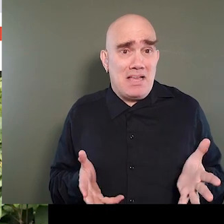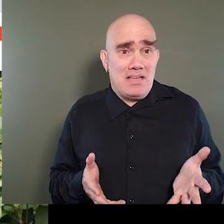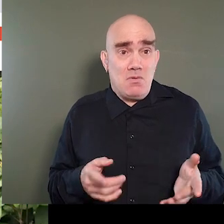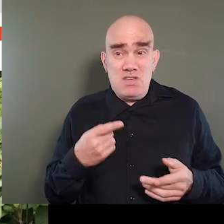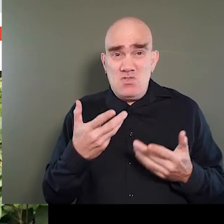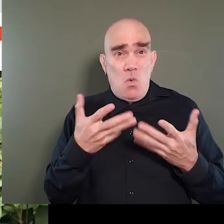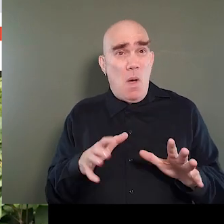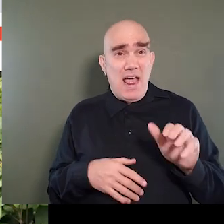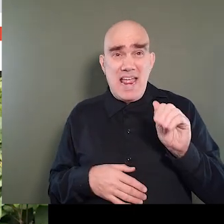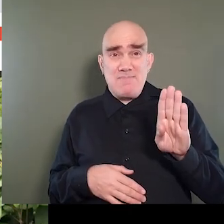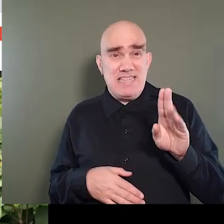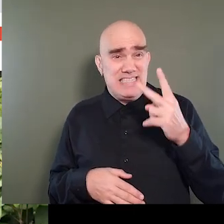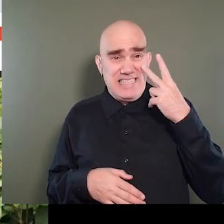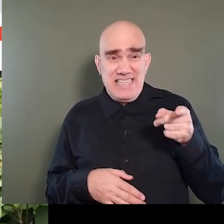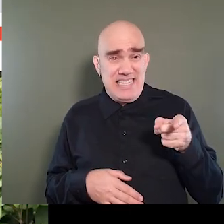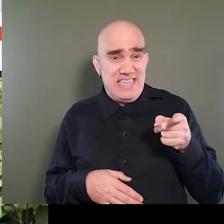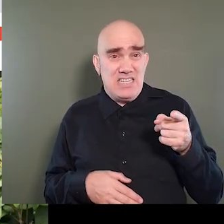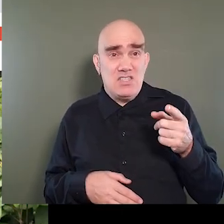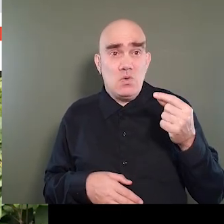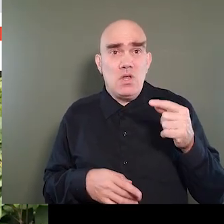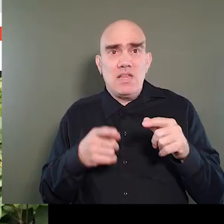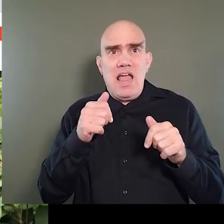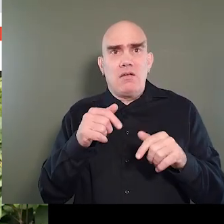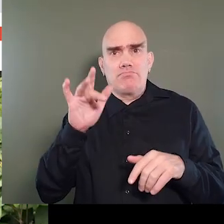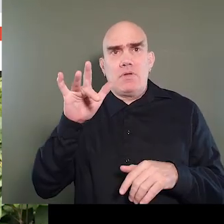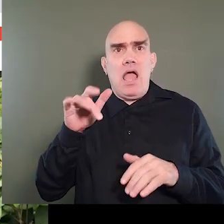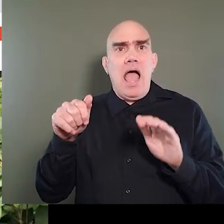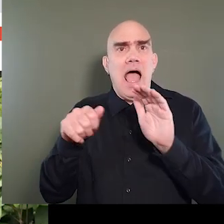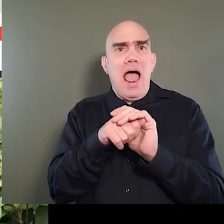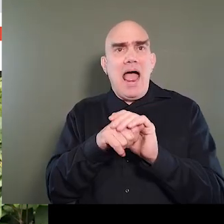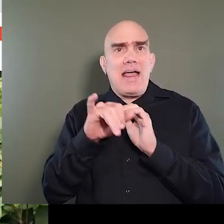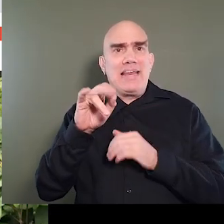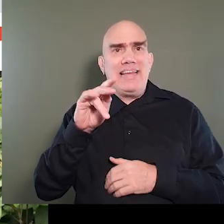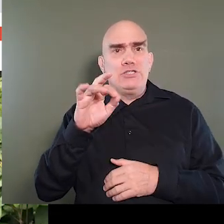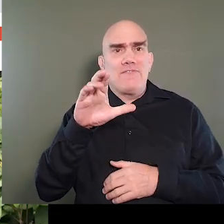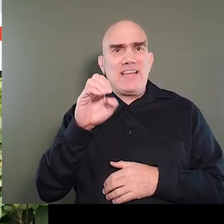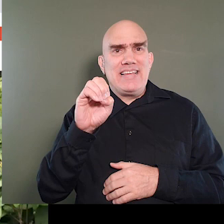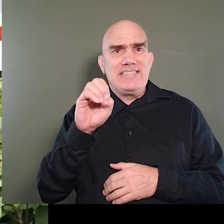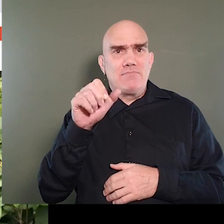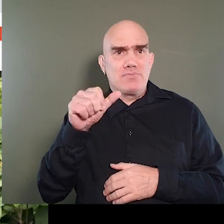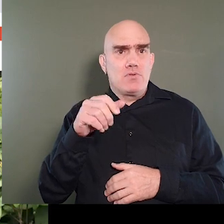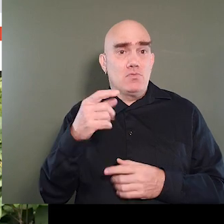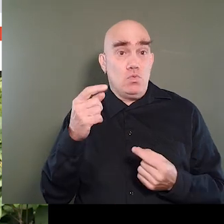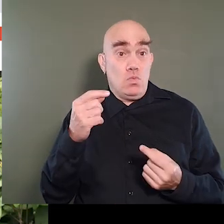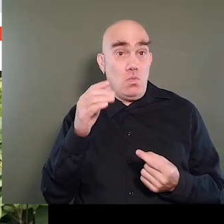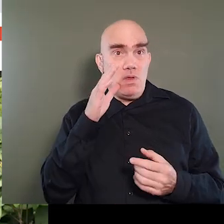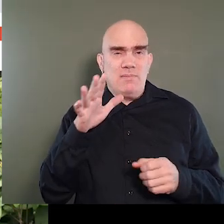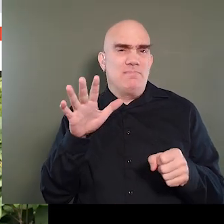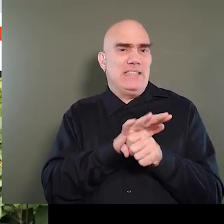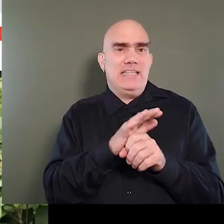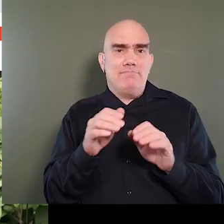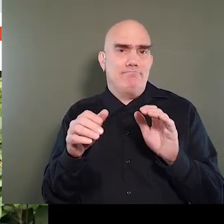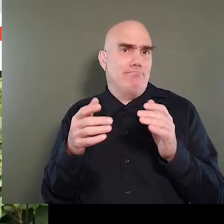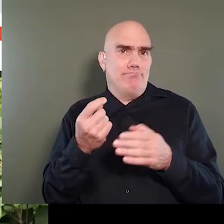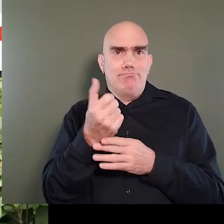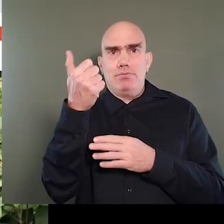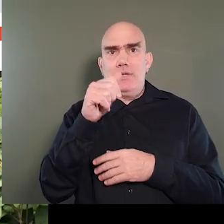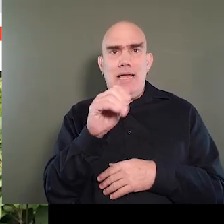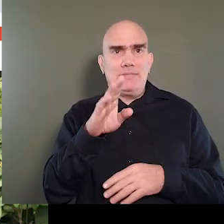the widget to appear on your website, the hide interface button is an option up here, and what that will do is it will completely